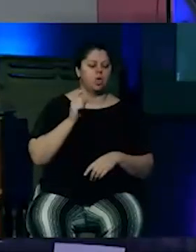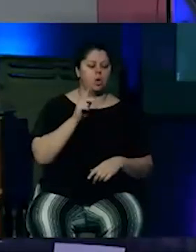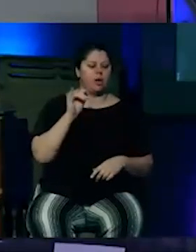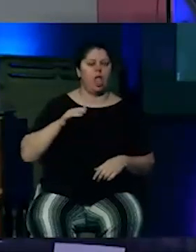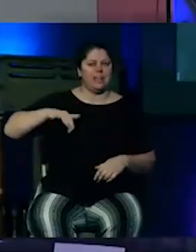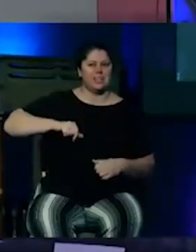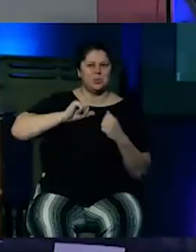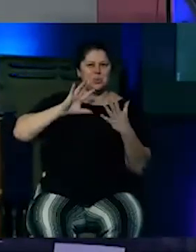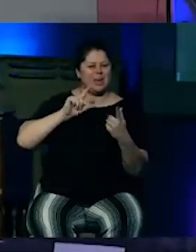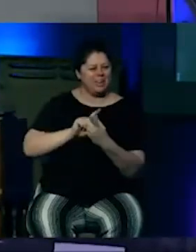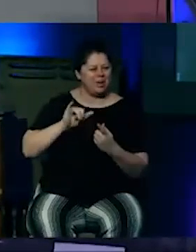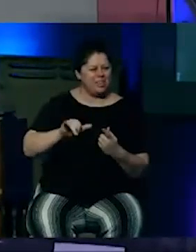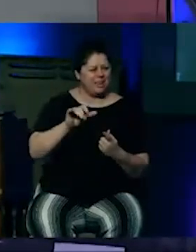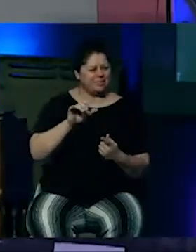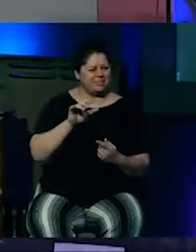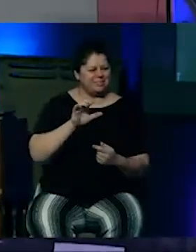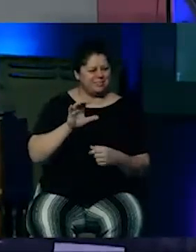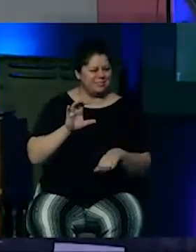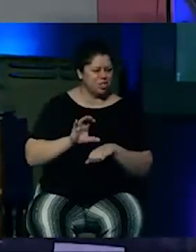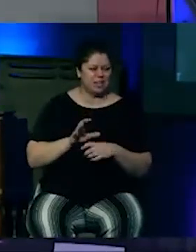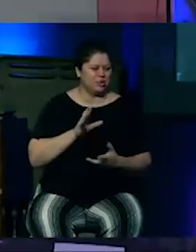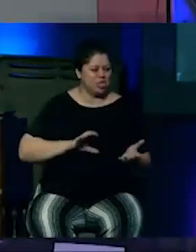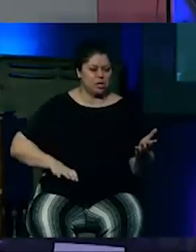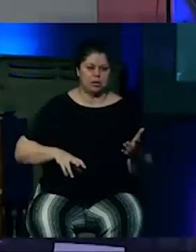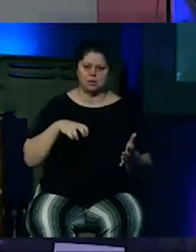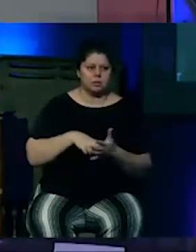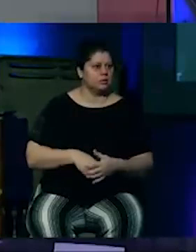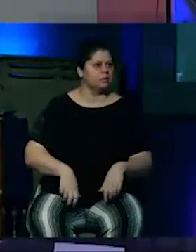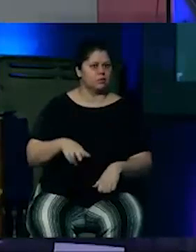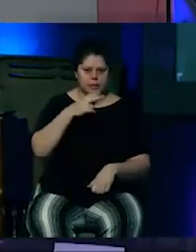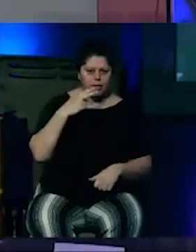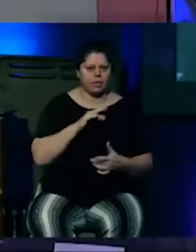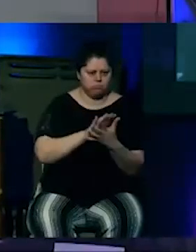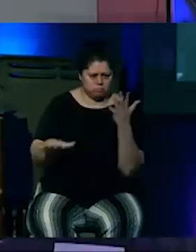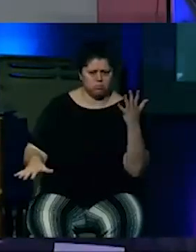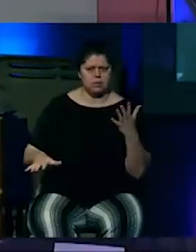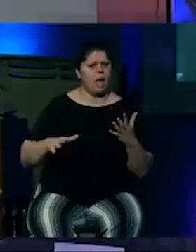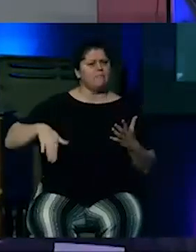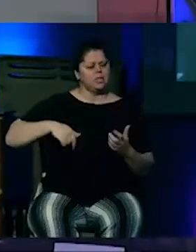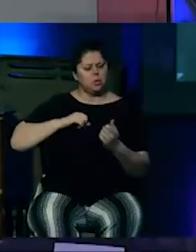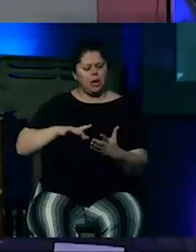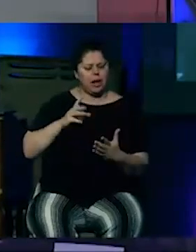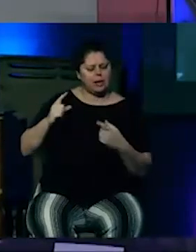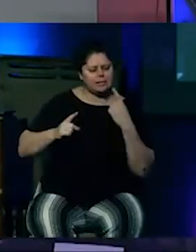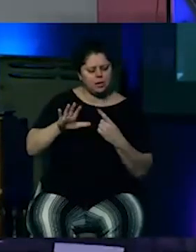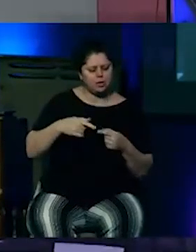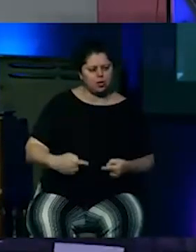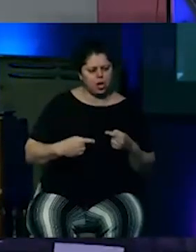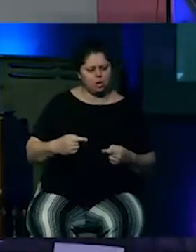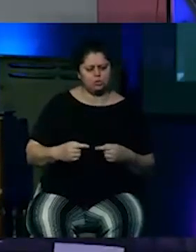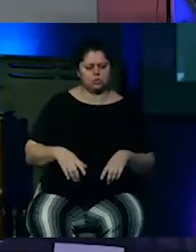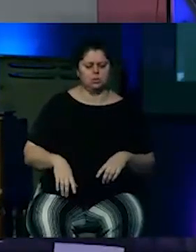this Christianity, Catholic, Protestant, Pentecostal, syncretic, and consider its struggles, sometimes reflecting the death